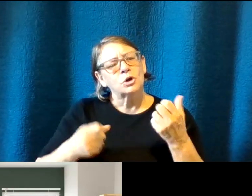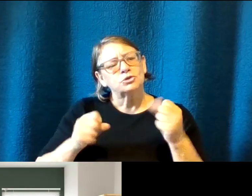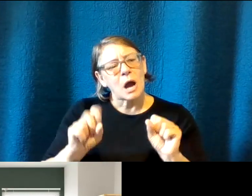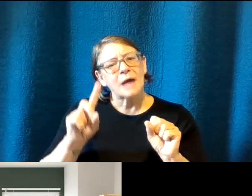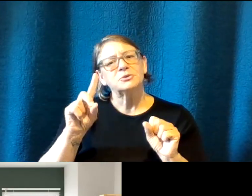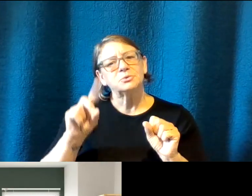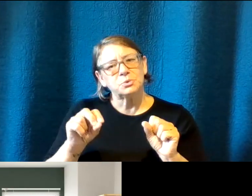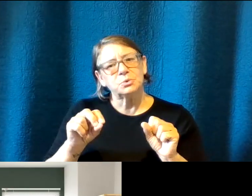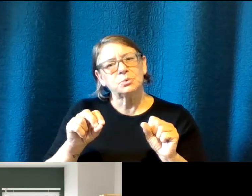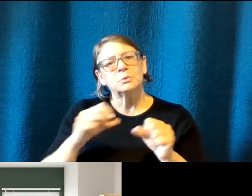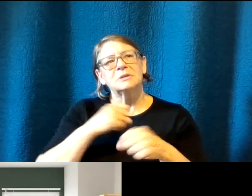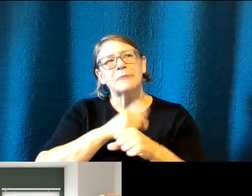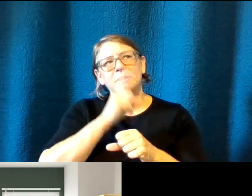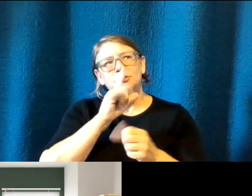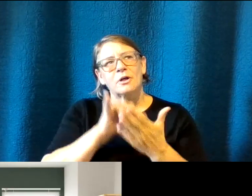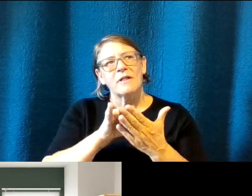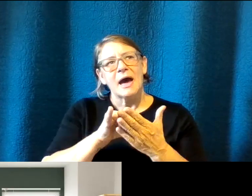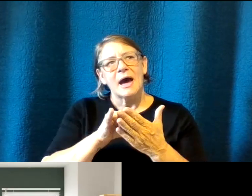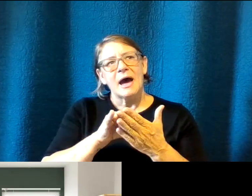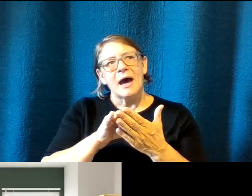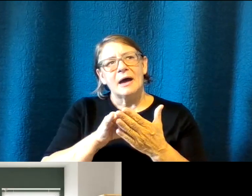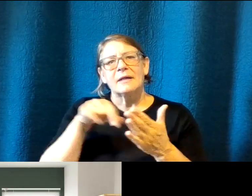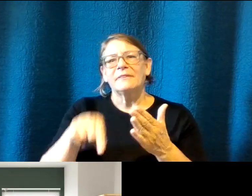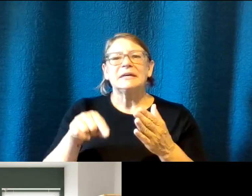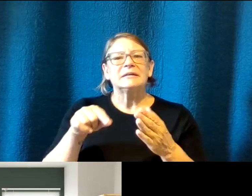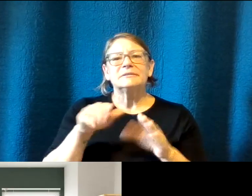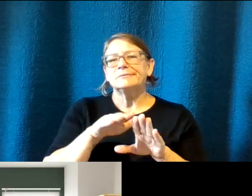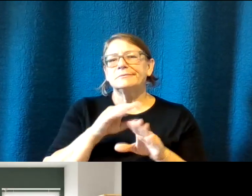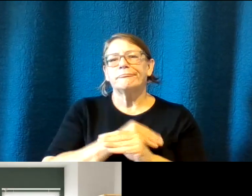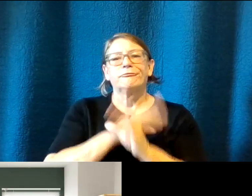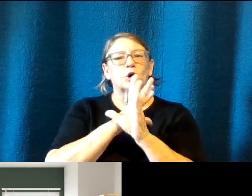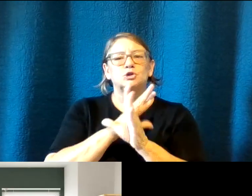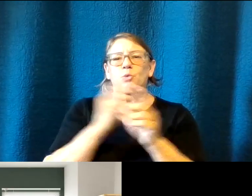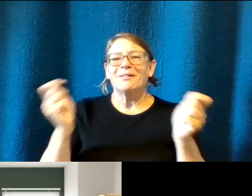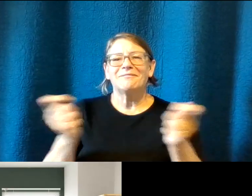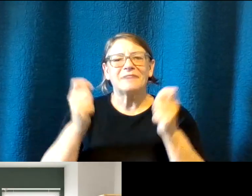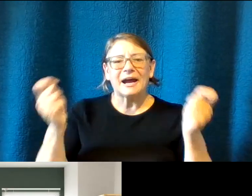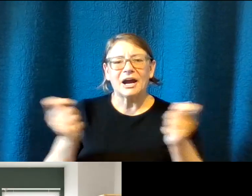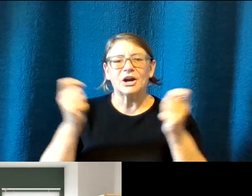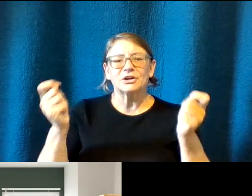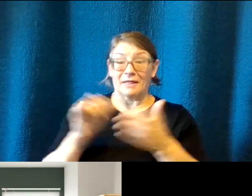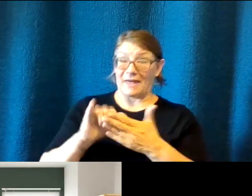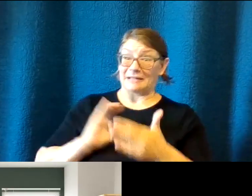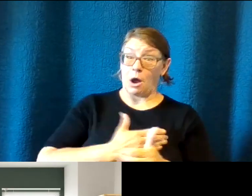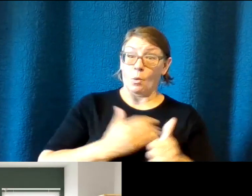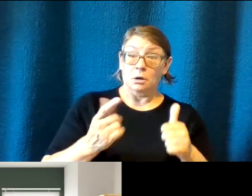do is make sure that these these virtual fairs, that's our